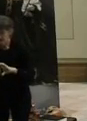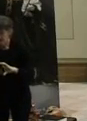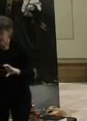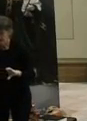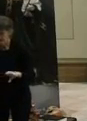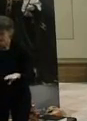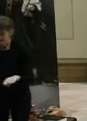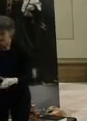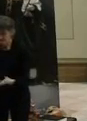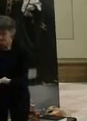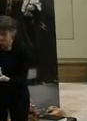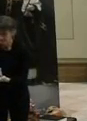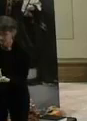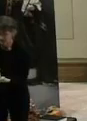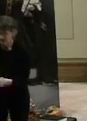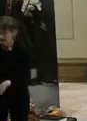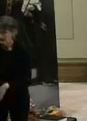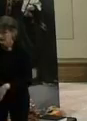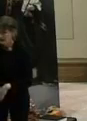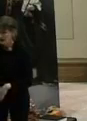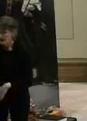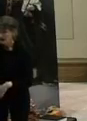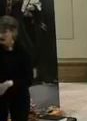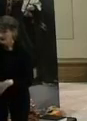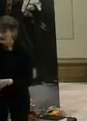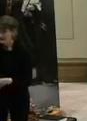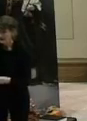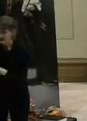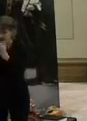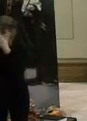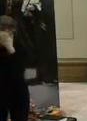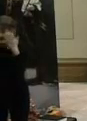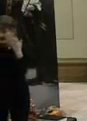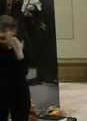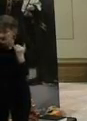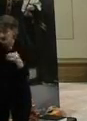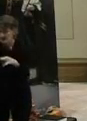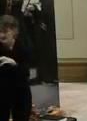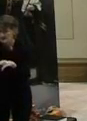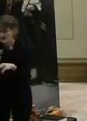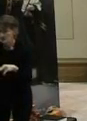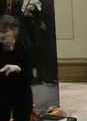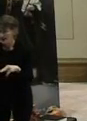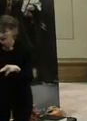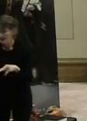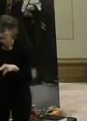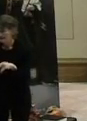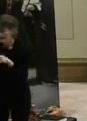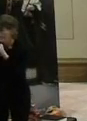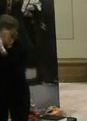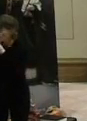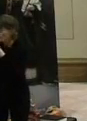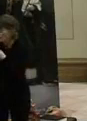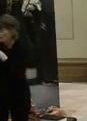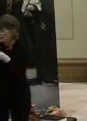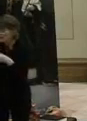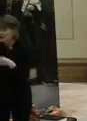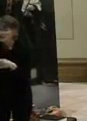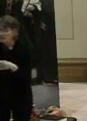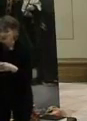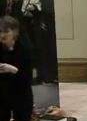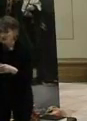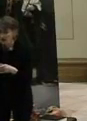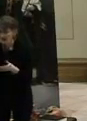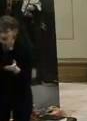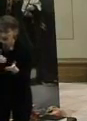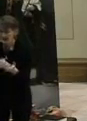day in accordance with the Scriptures. He ascended into heaven and is seated at the right hand of the Father. He will